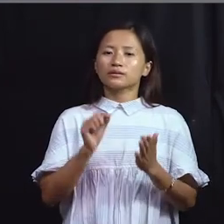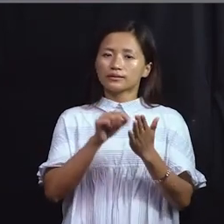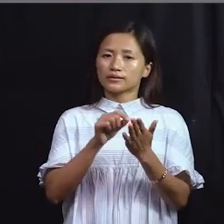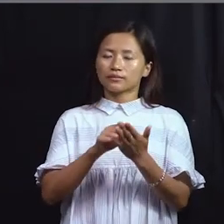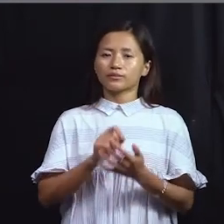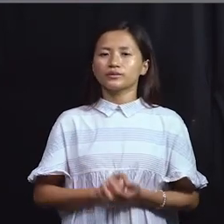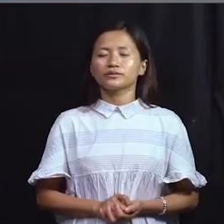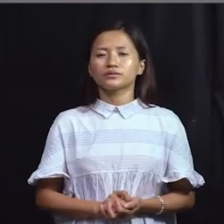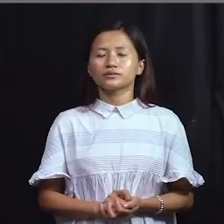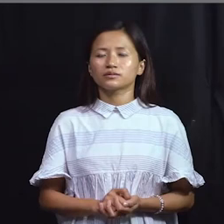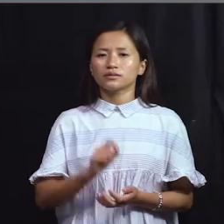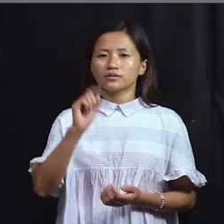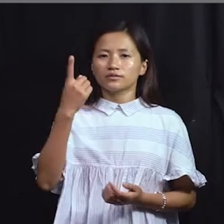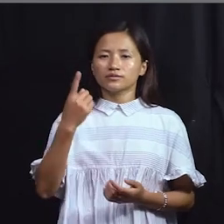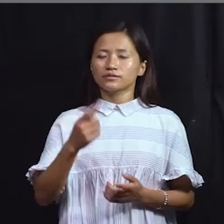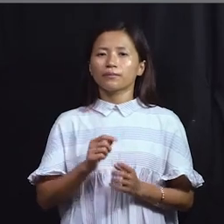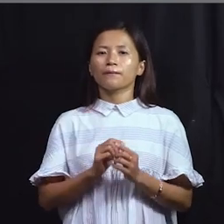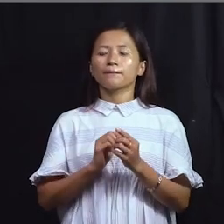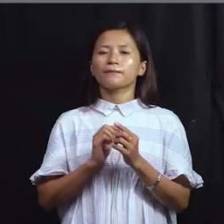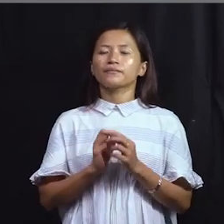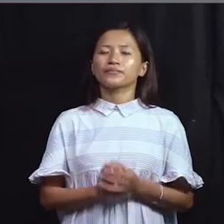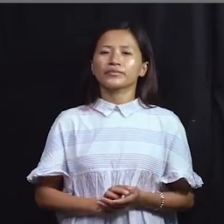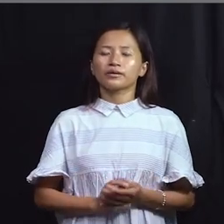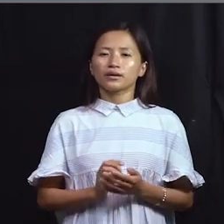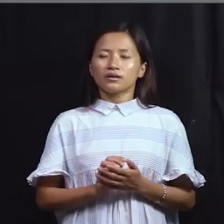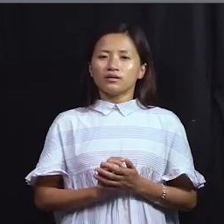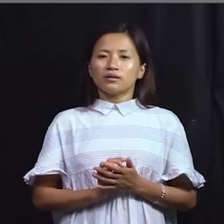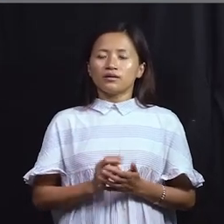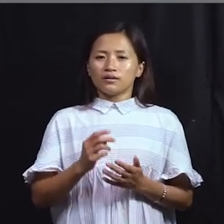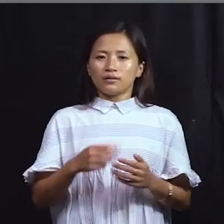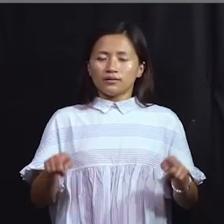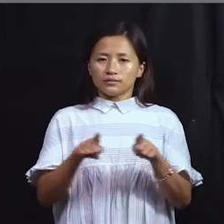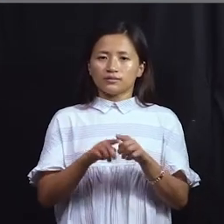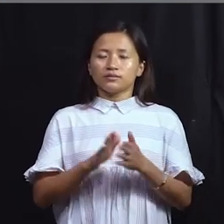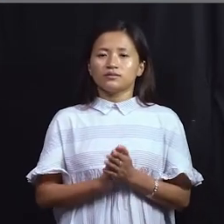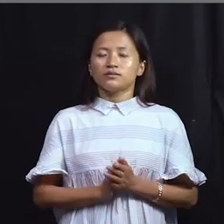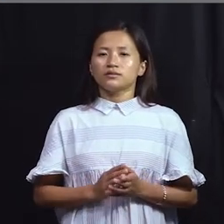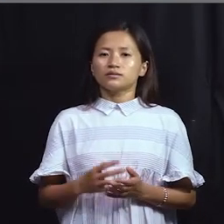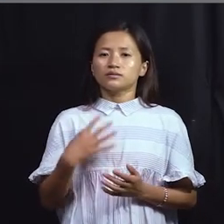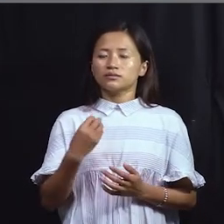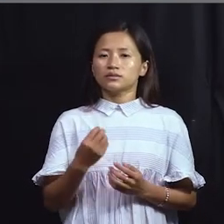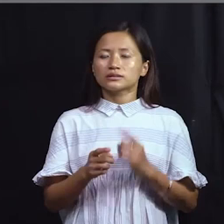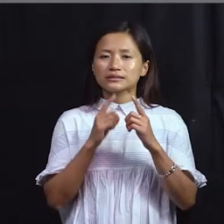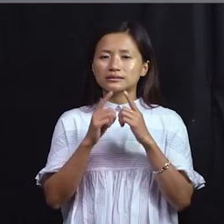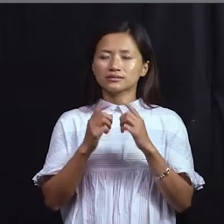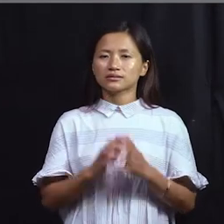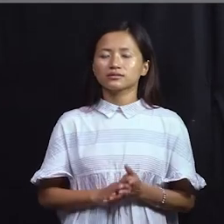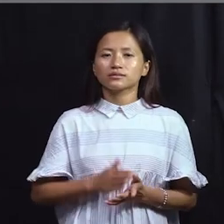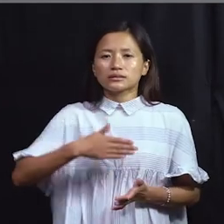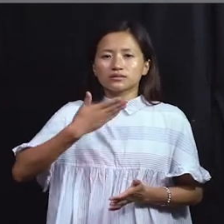not. So this is the fiscal year or financial year period. And now I want us to discuss on